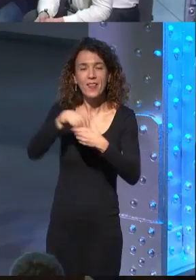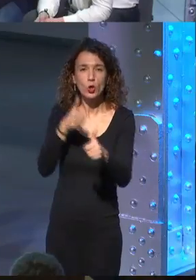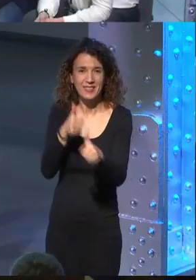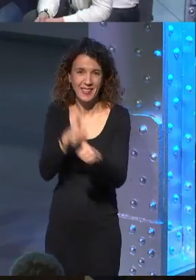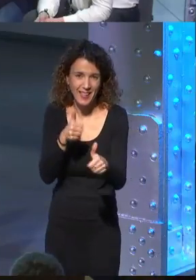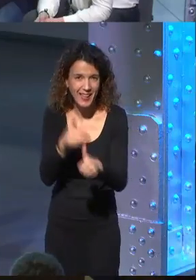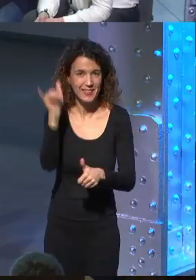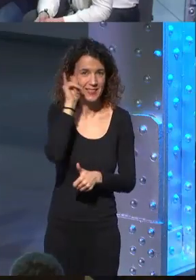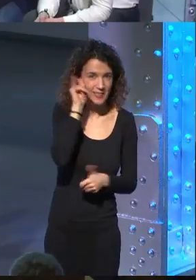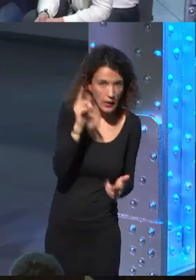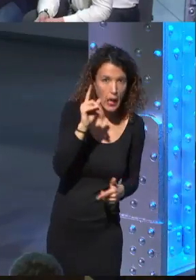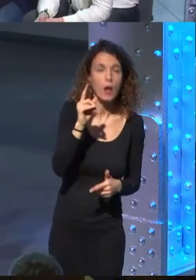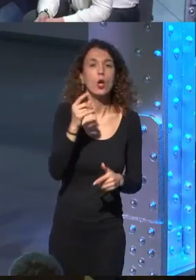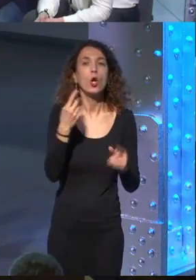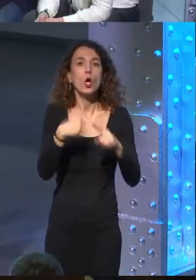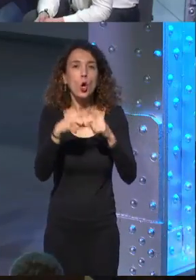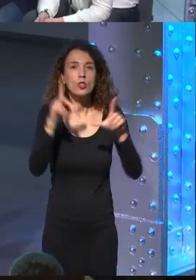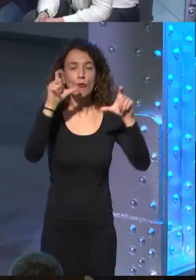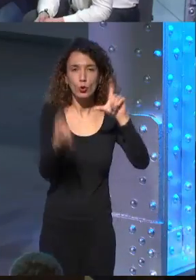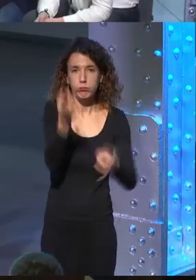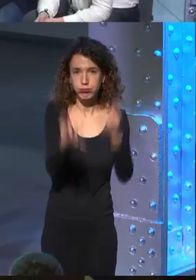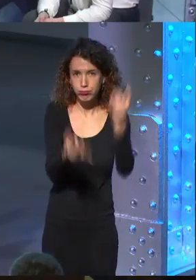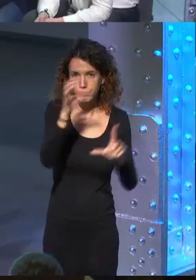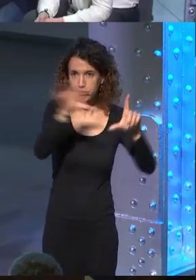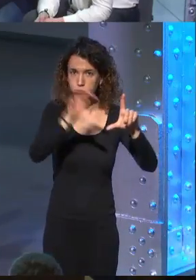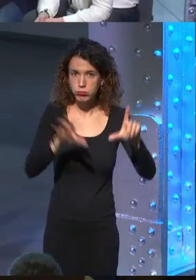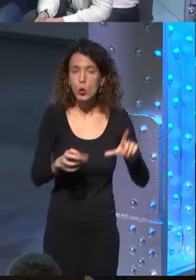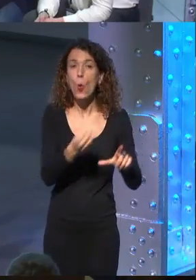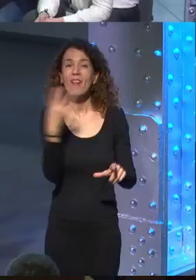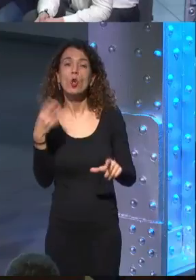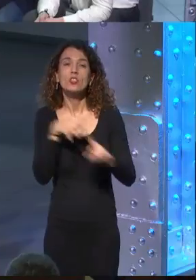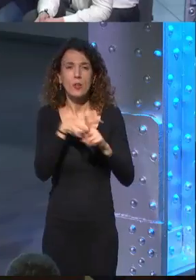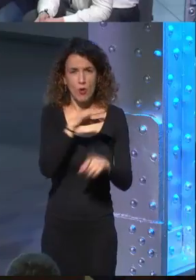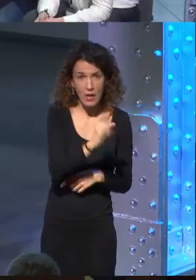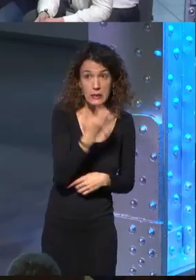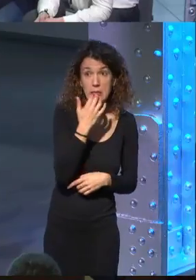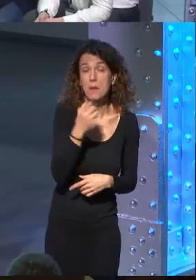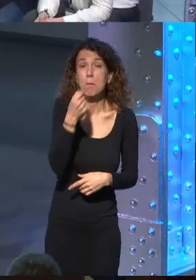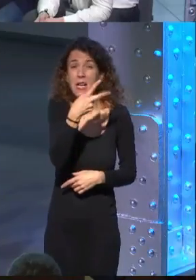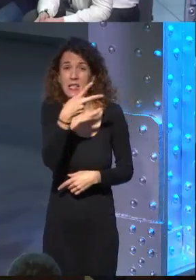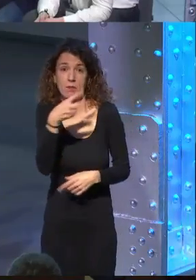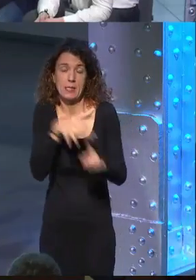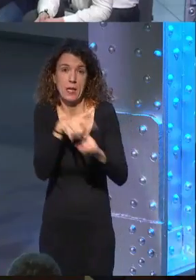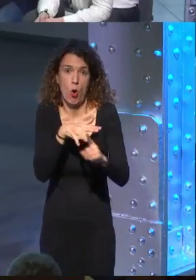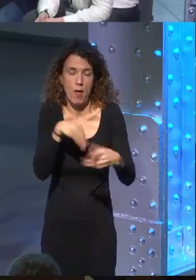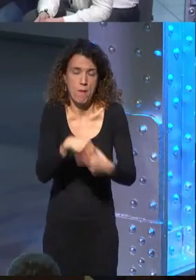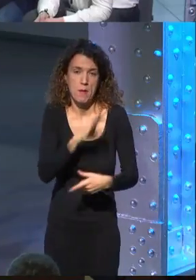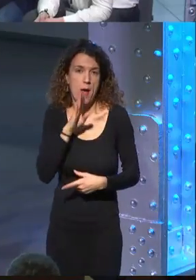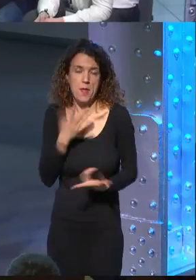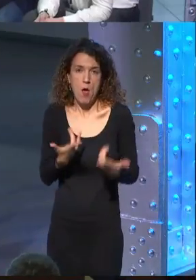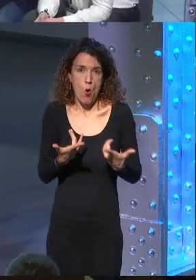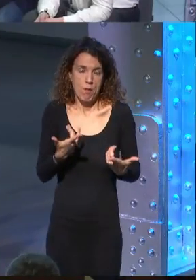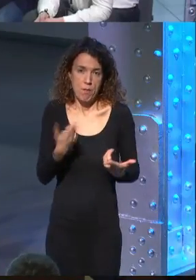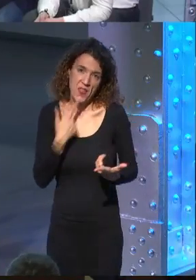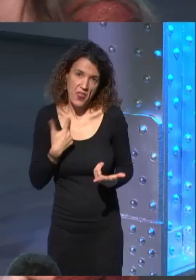parents respect that. But my mother follows me on Instagram. She controls the pictures that I upload, the amount of followers.